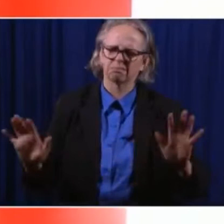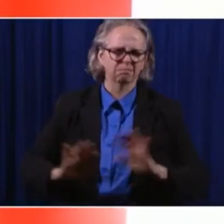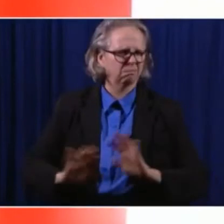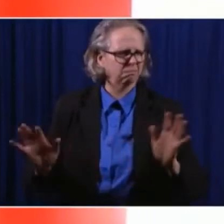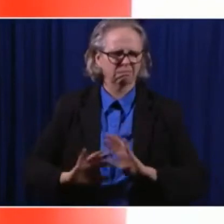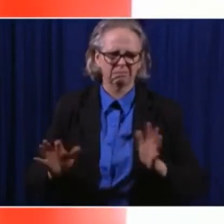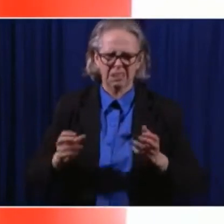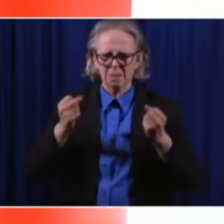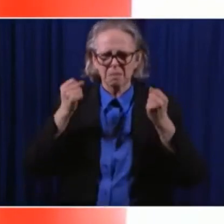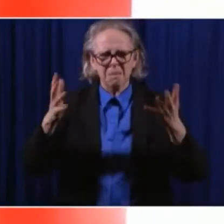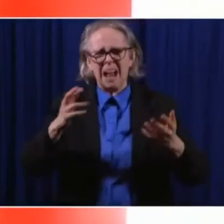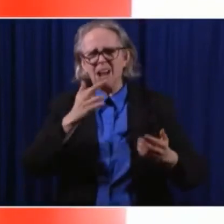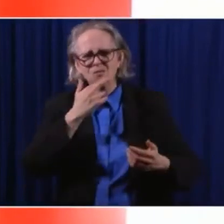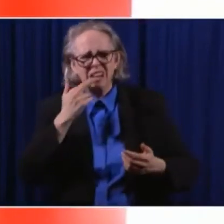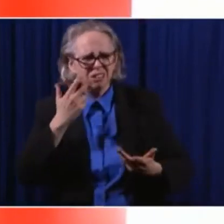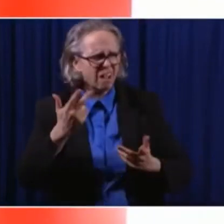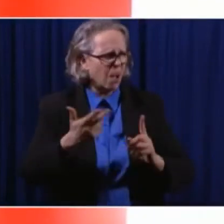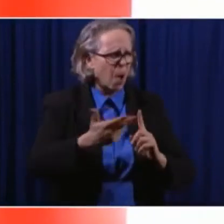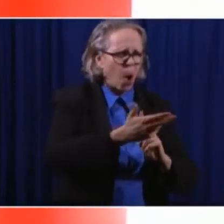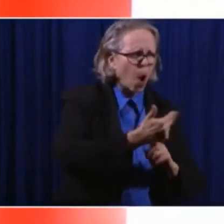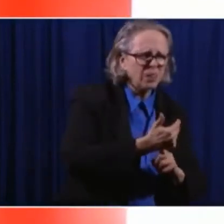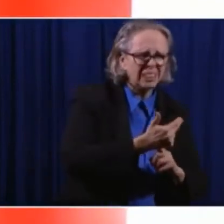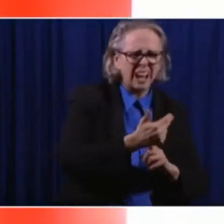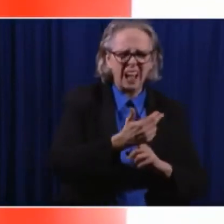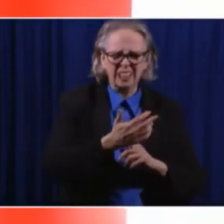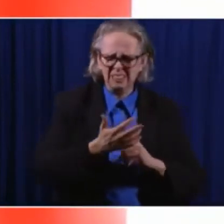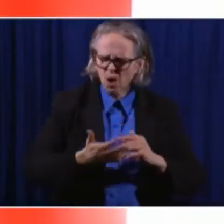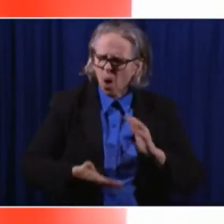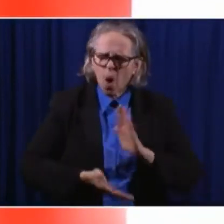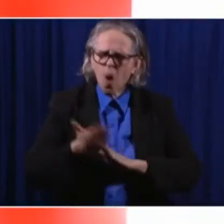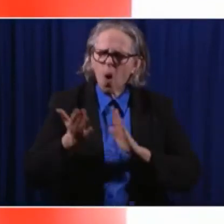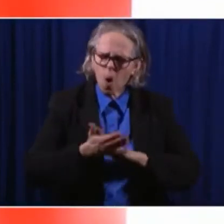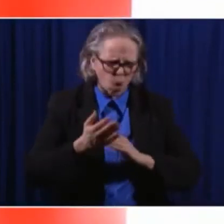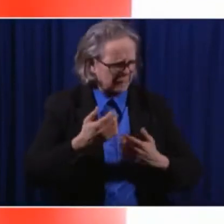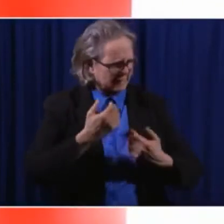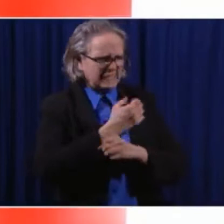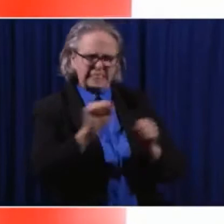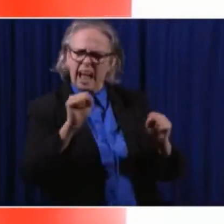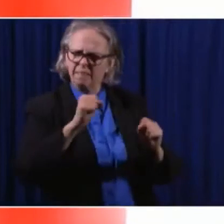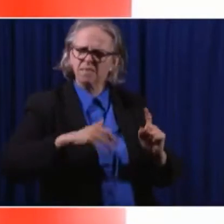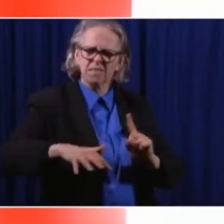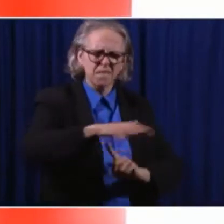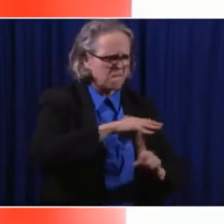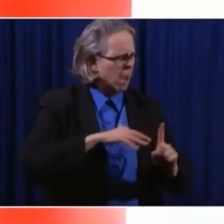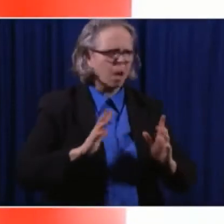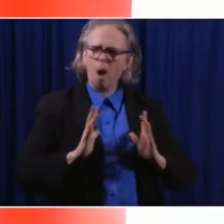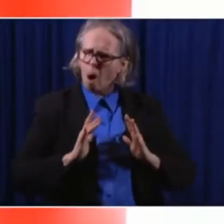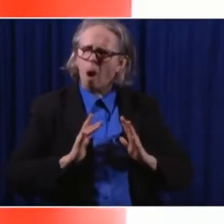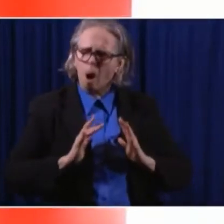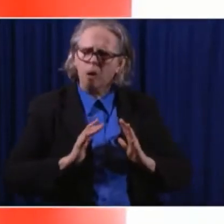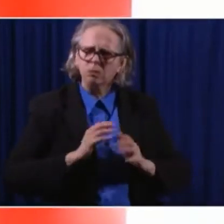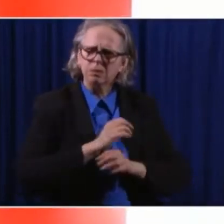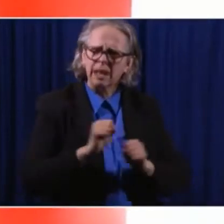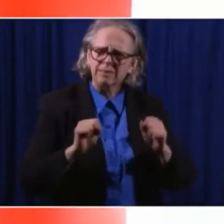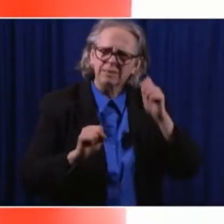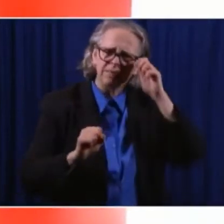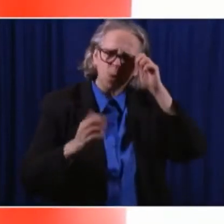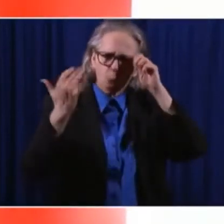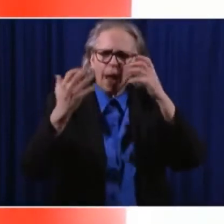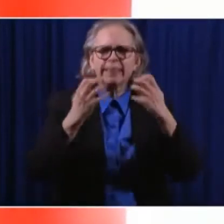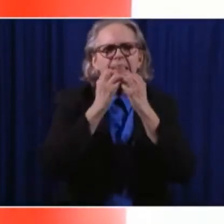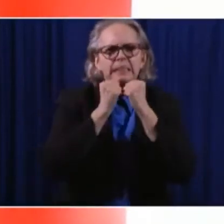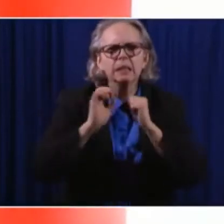in Ohio, they are operating safely. We know that. They care so much about their employees. They actually refer to them as their family.